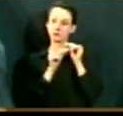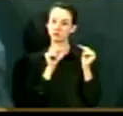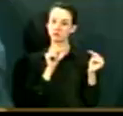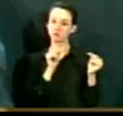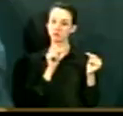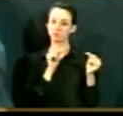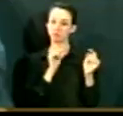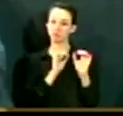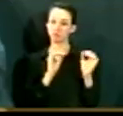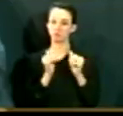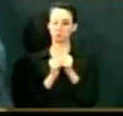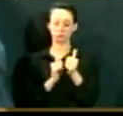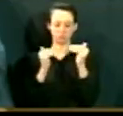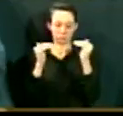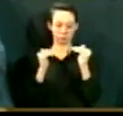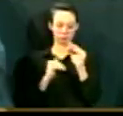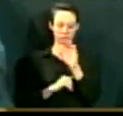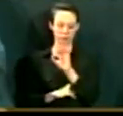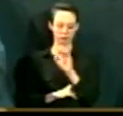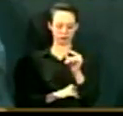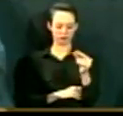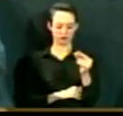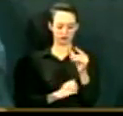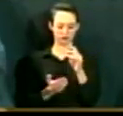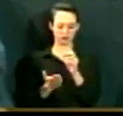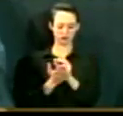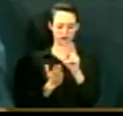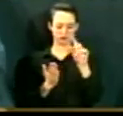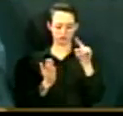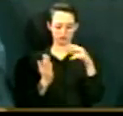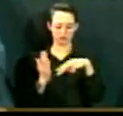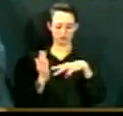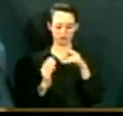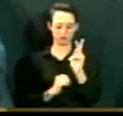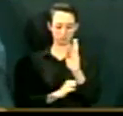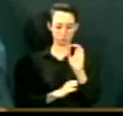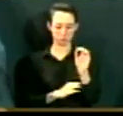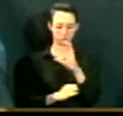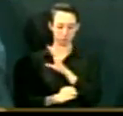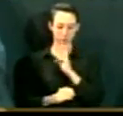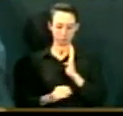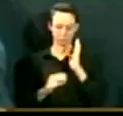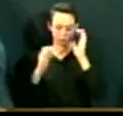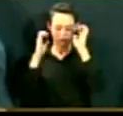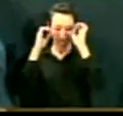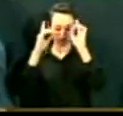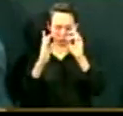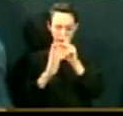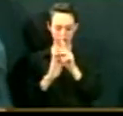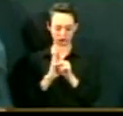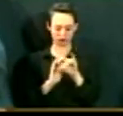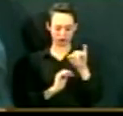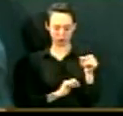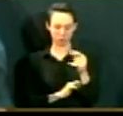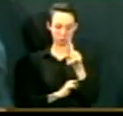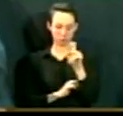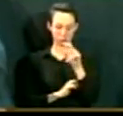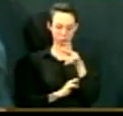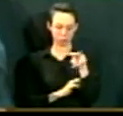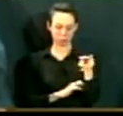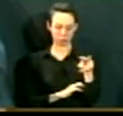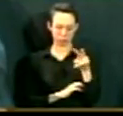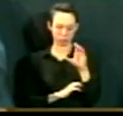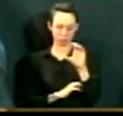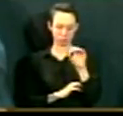opposed? Motion carries. 9G, approve first reading of Knox County Board of Education Policy J122, Compulsory